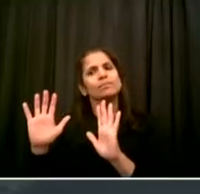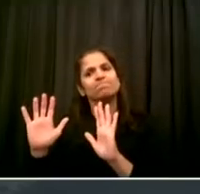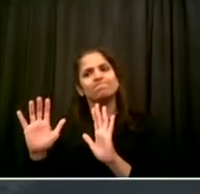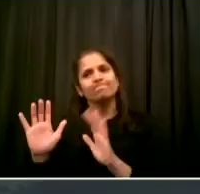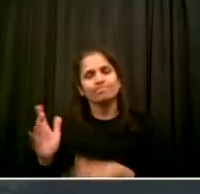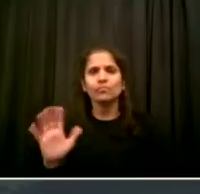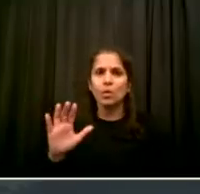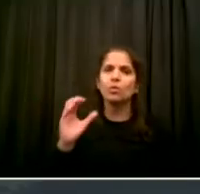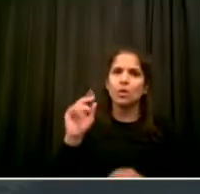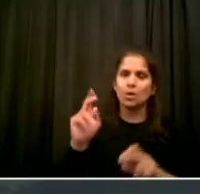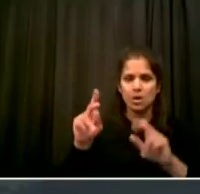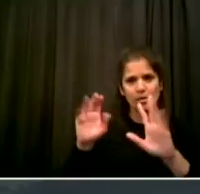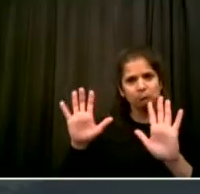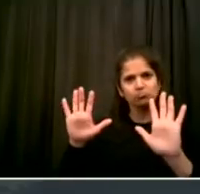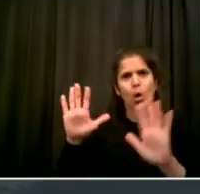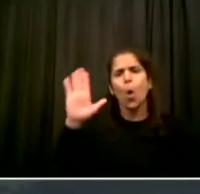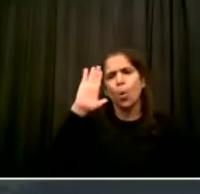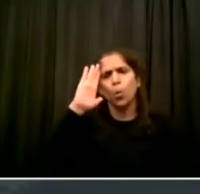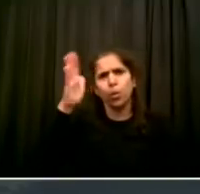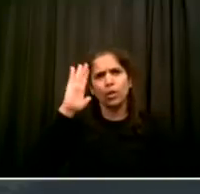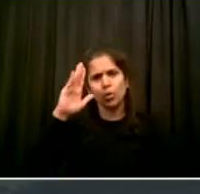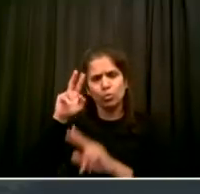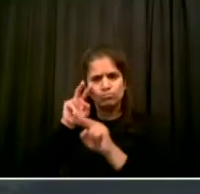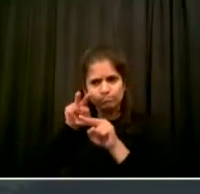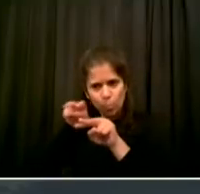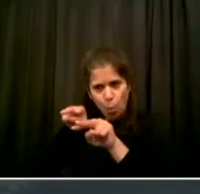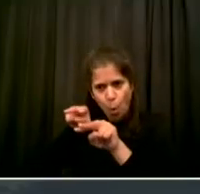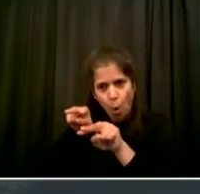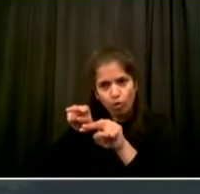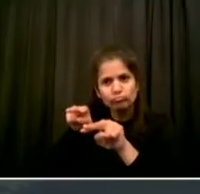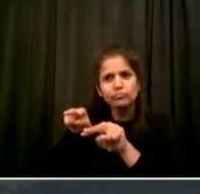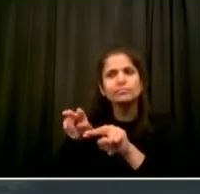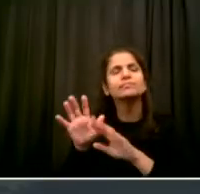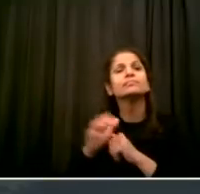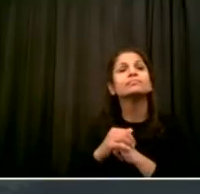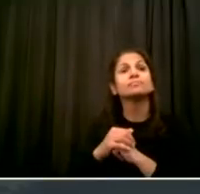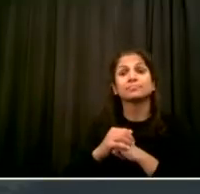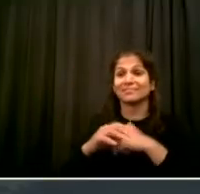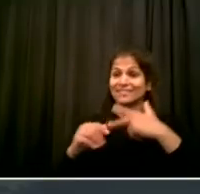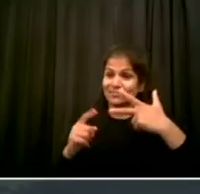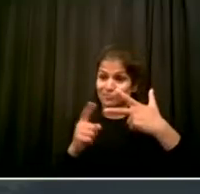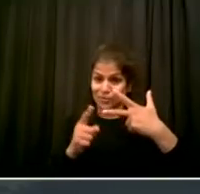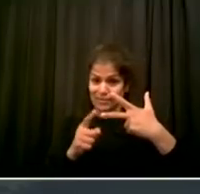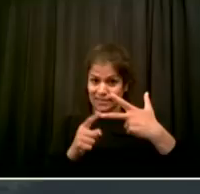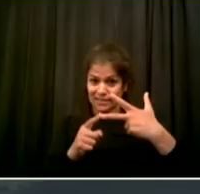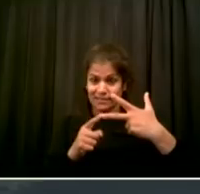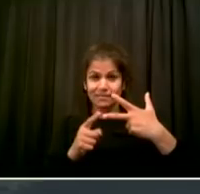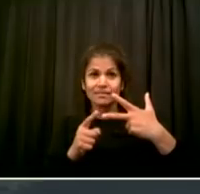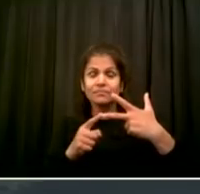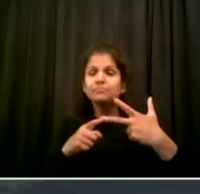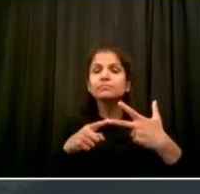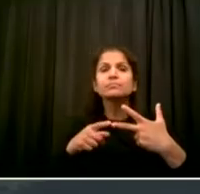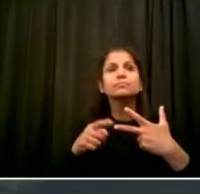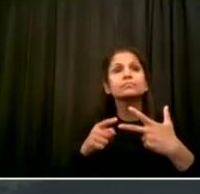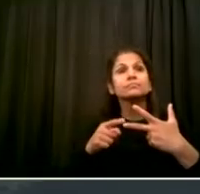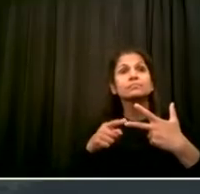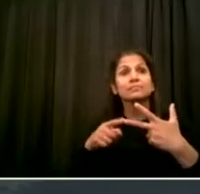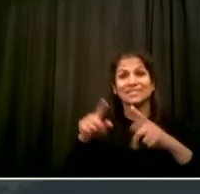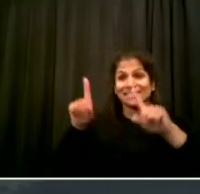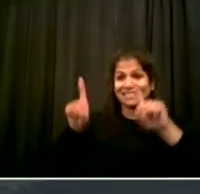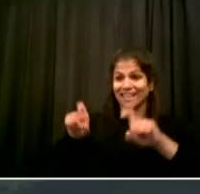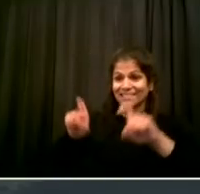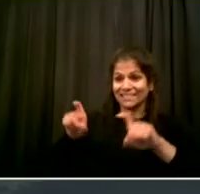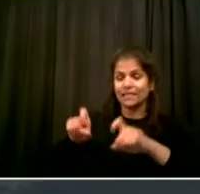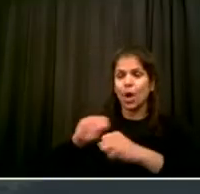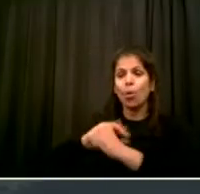so important, the percentage of people tested citywide who are positive for COVID-19. Again, staying under that